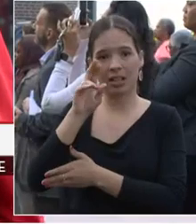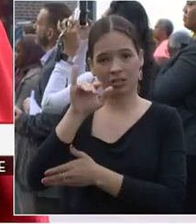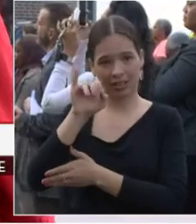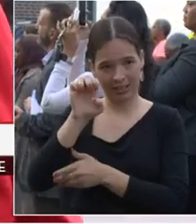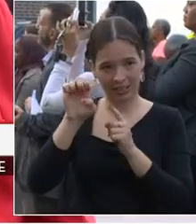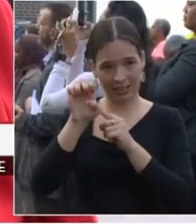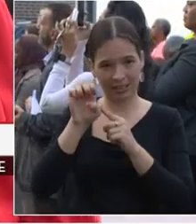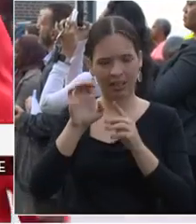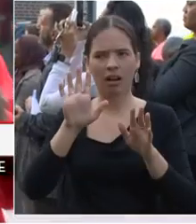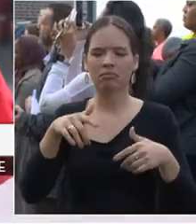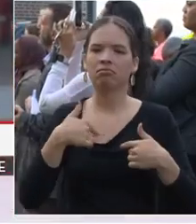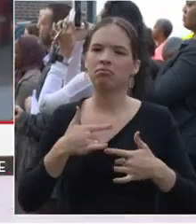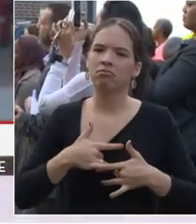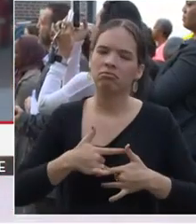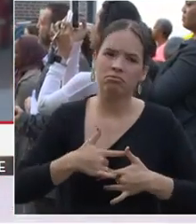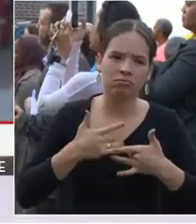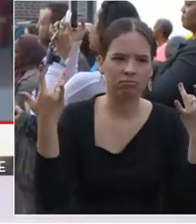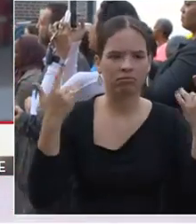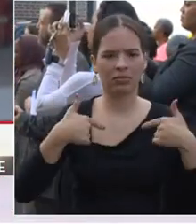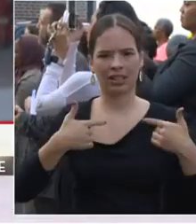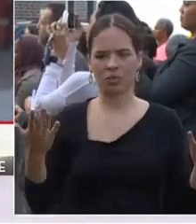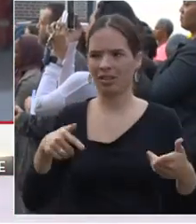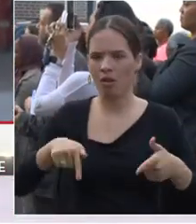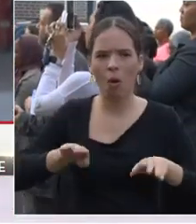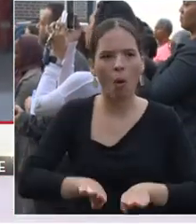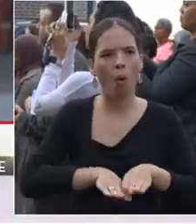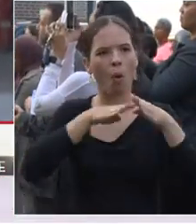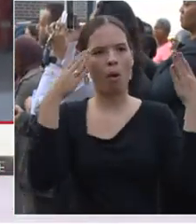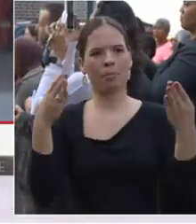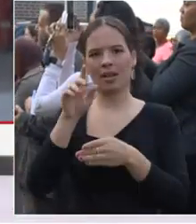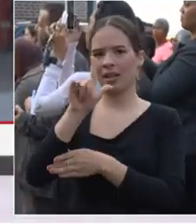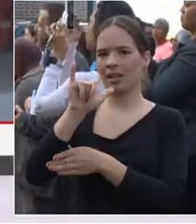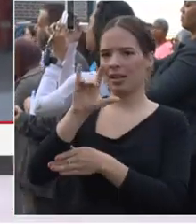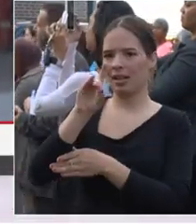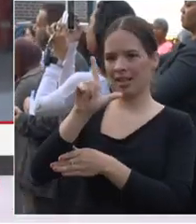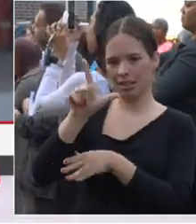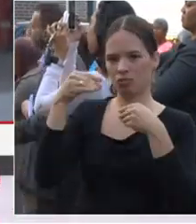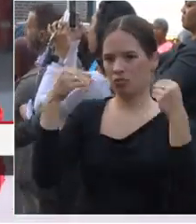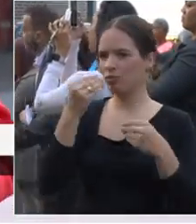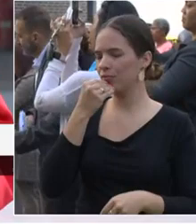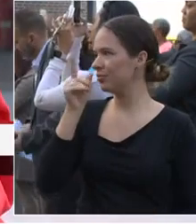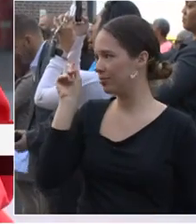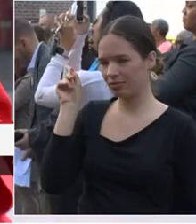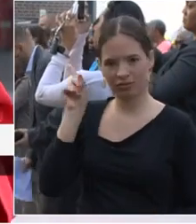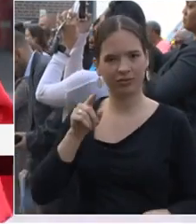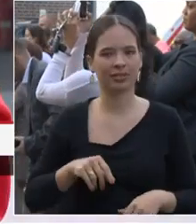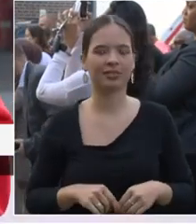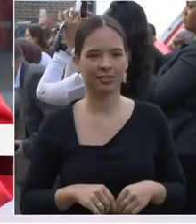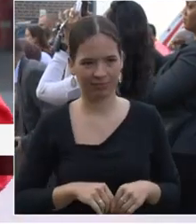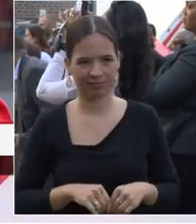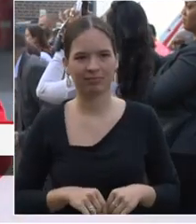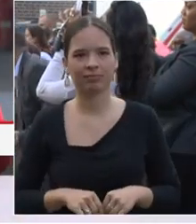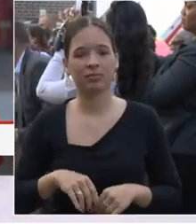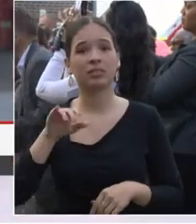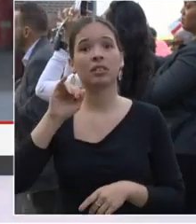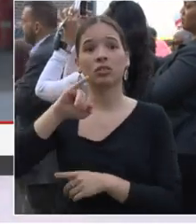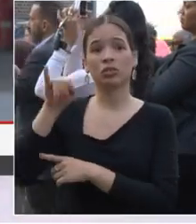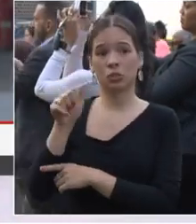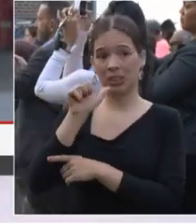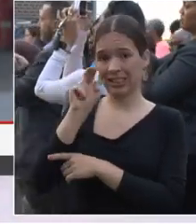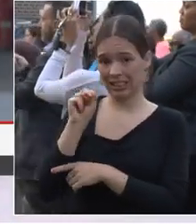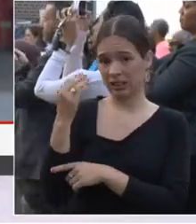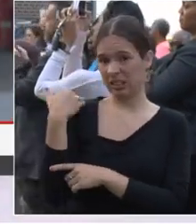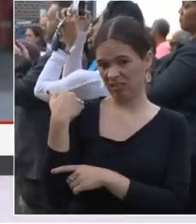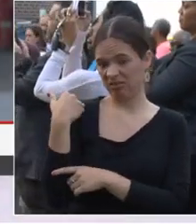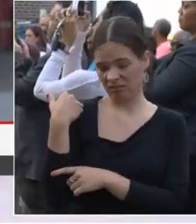for the grand opening of the Lidl at Skyland Town Center. In January, I had the honor to speak